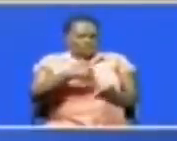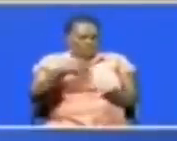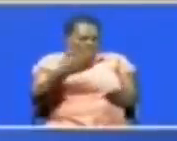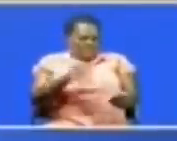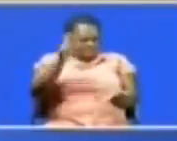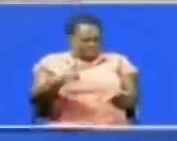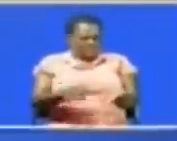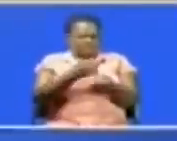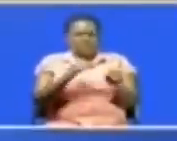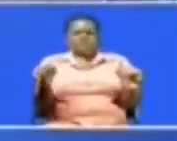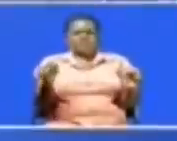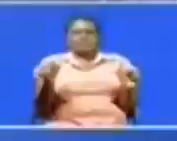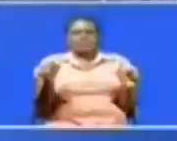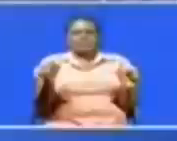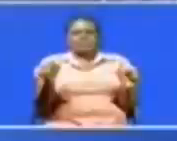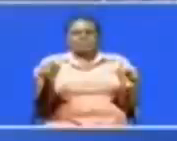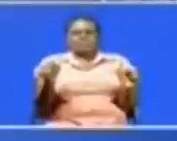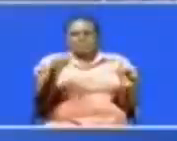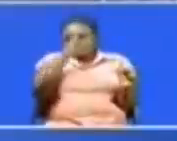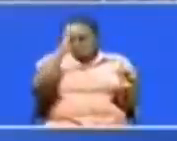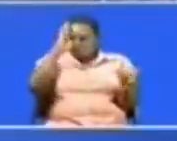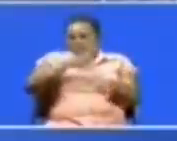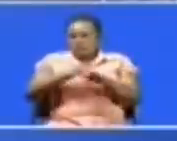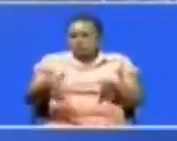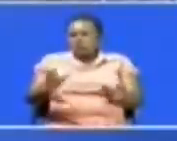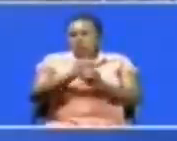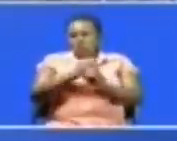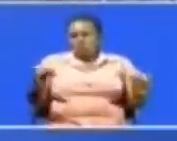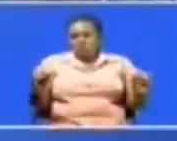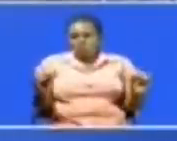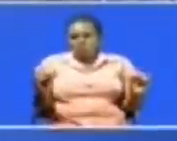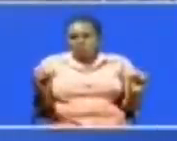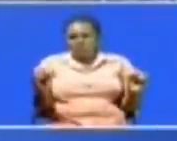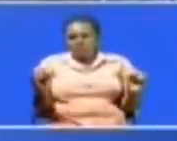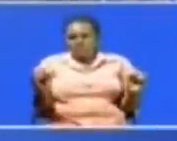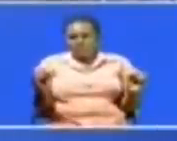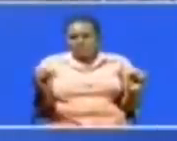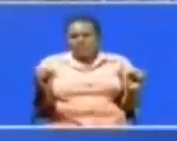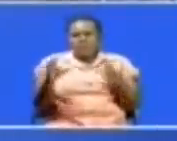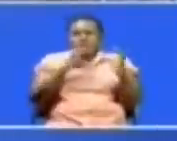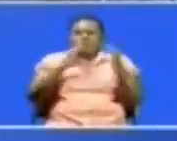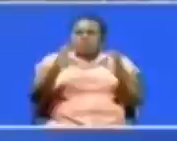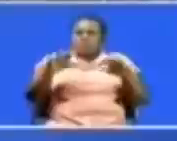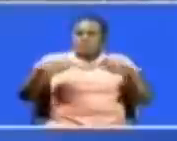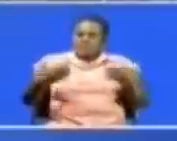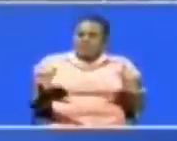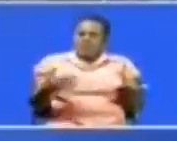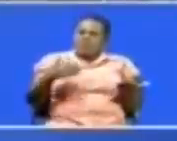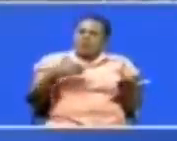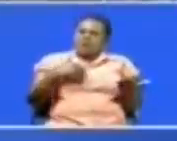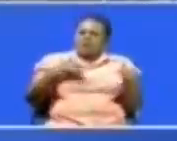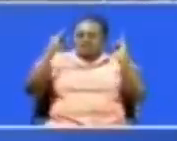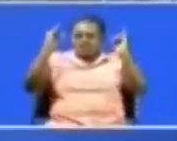elected president, so the people of Bungoma will never get roads. Mm. So what we want to communicate now is that we have a